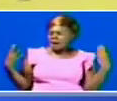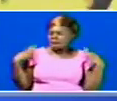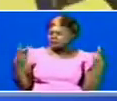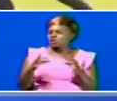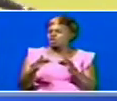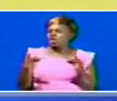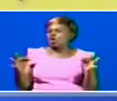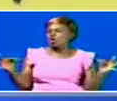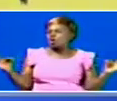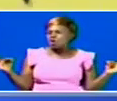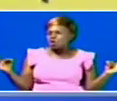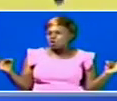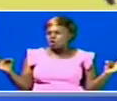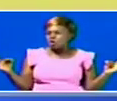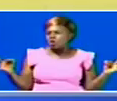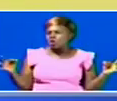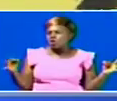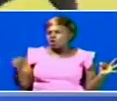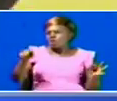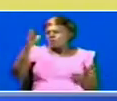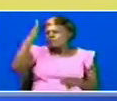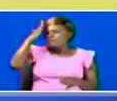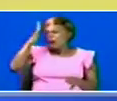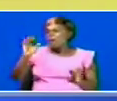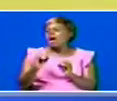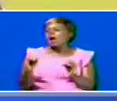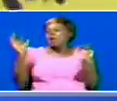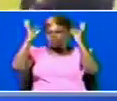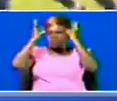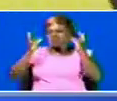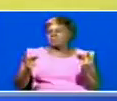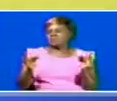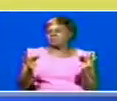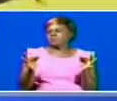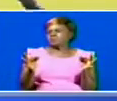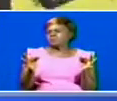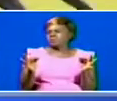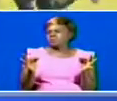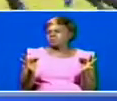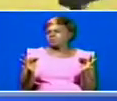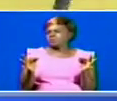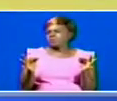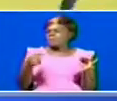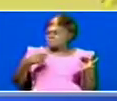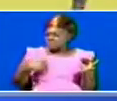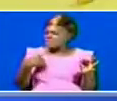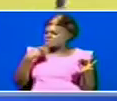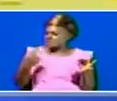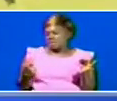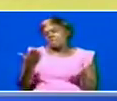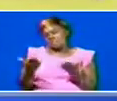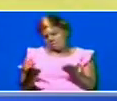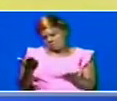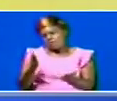this, we're certainly not the first to know about this decision to not take them to Dubai. I'm saying that maybe there was